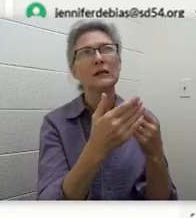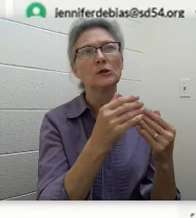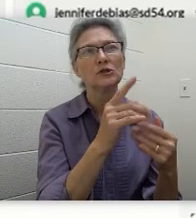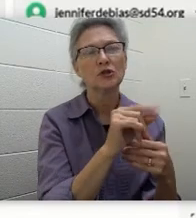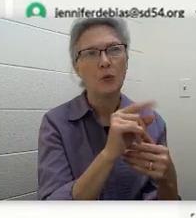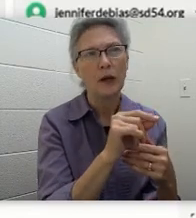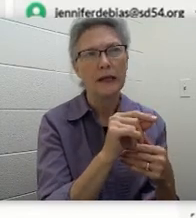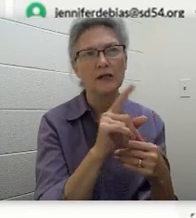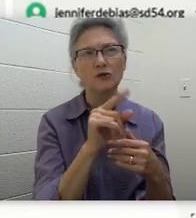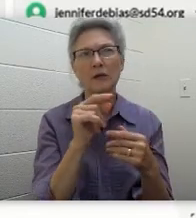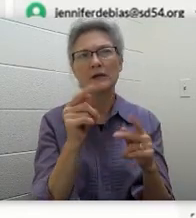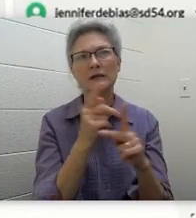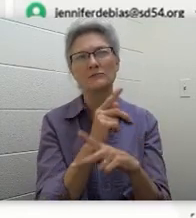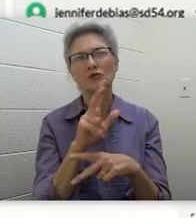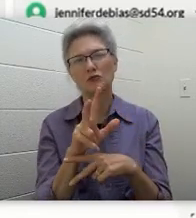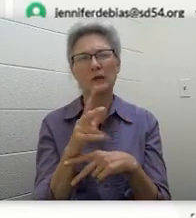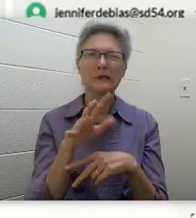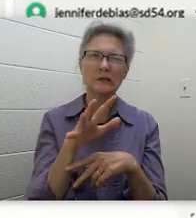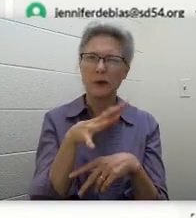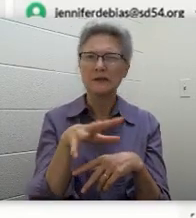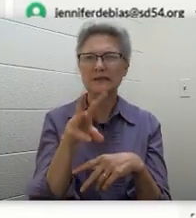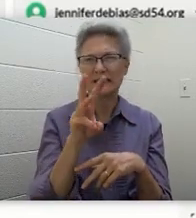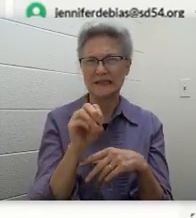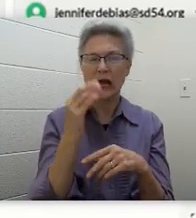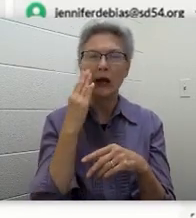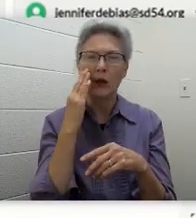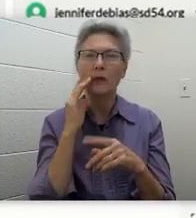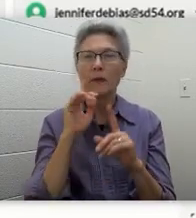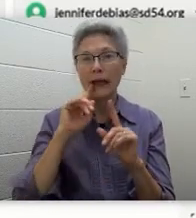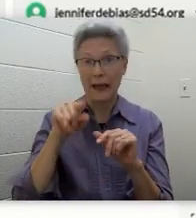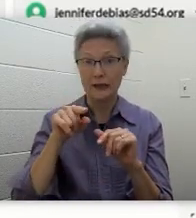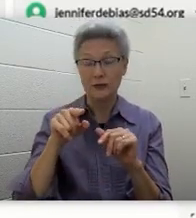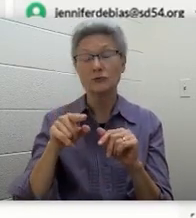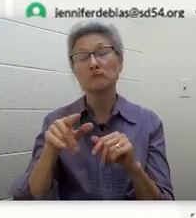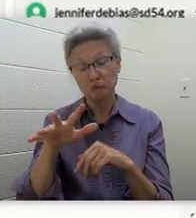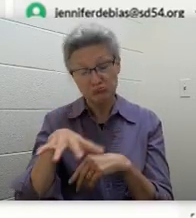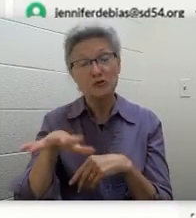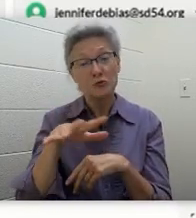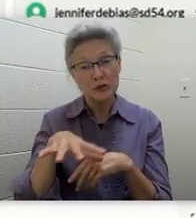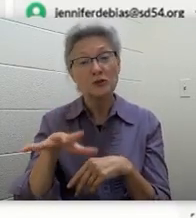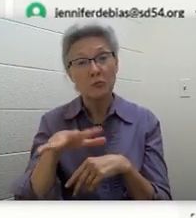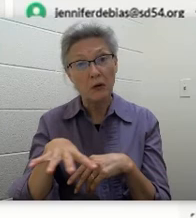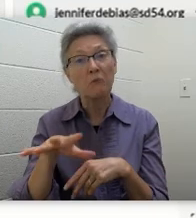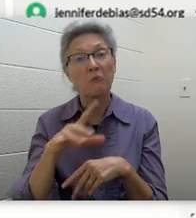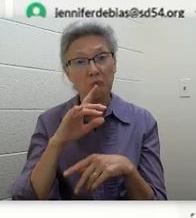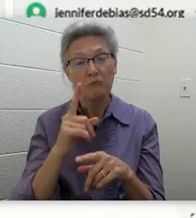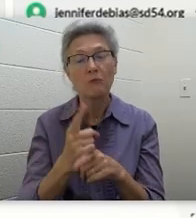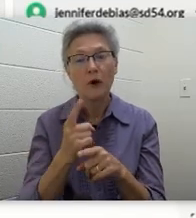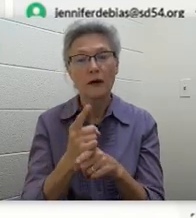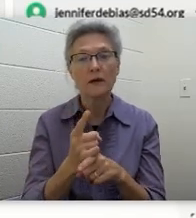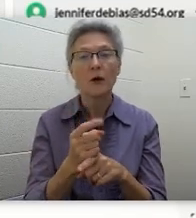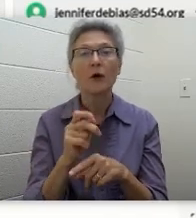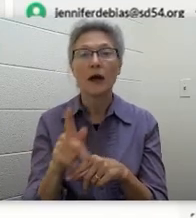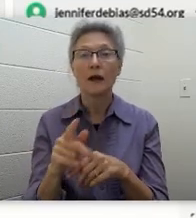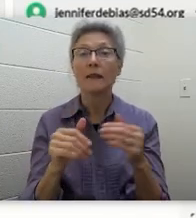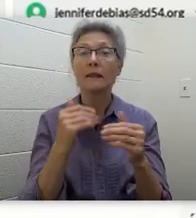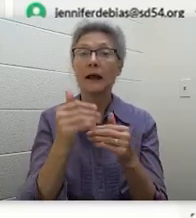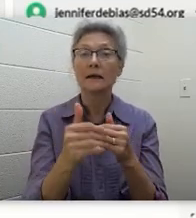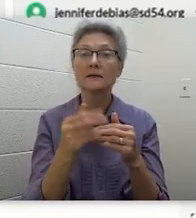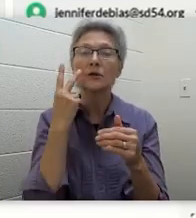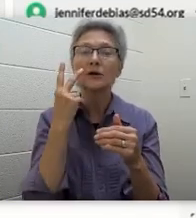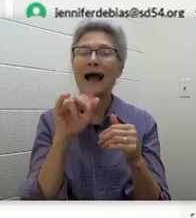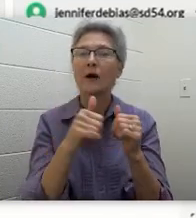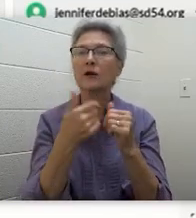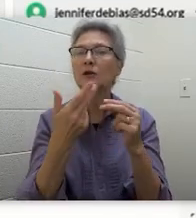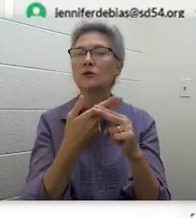20 times 3 should be somewhere around 60. So I know that my answer is reasonable. We're next going to take a look at how to